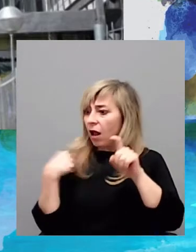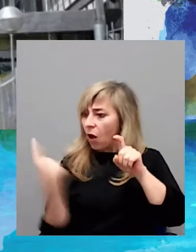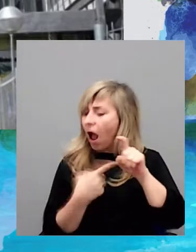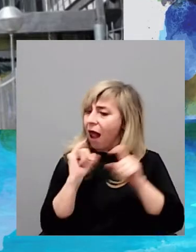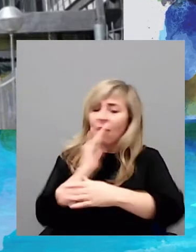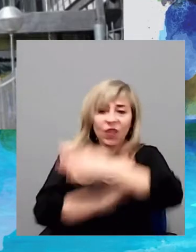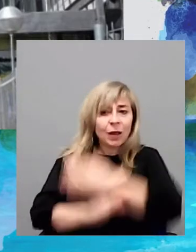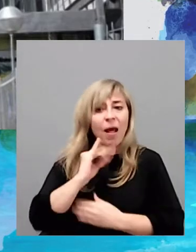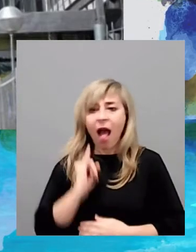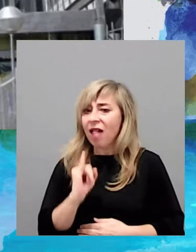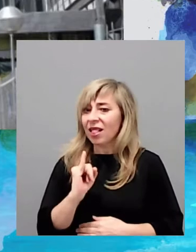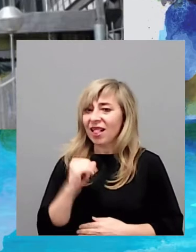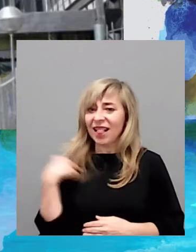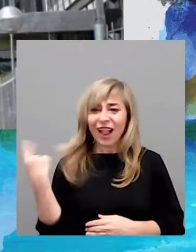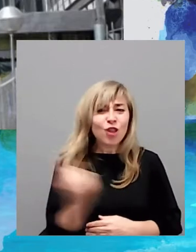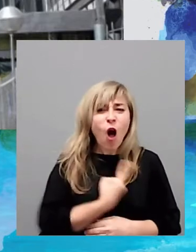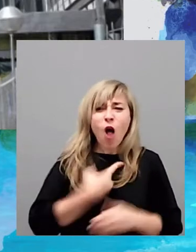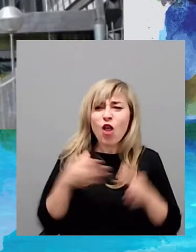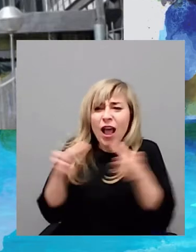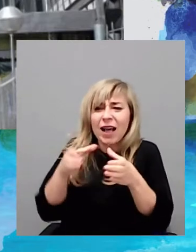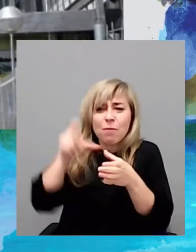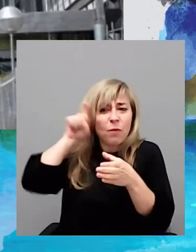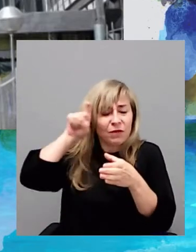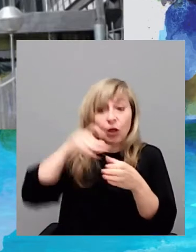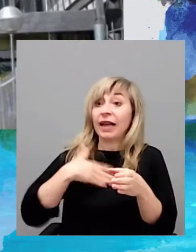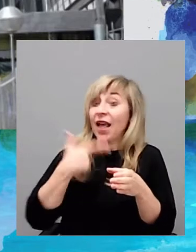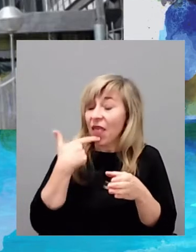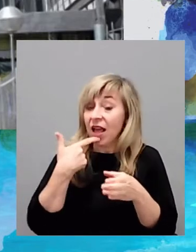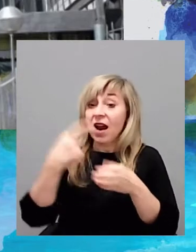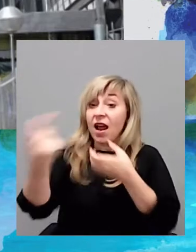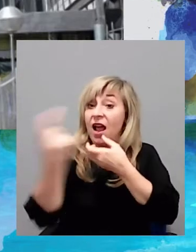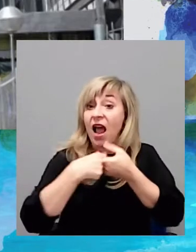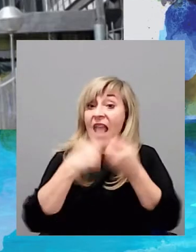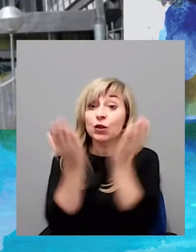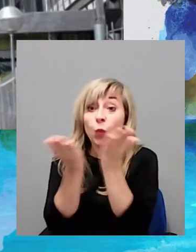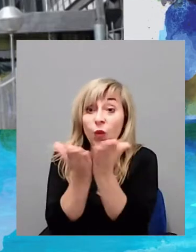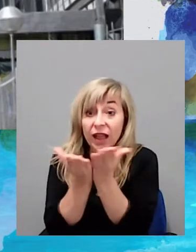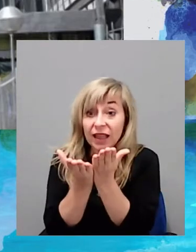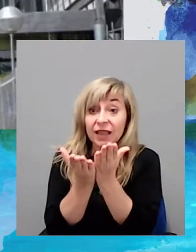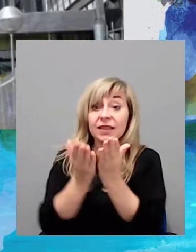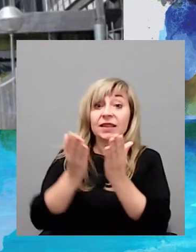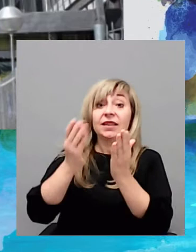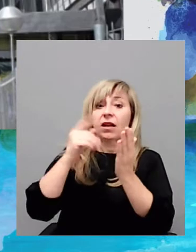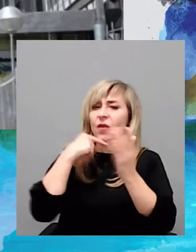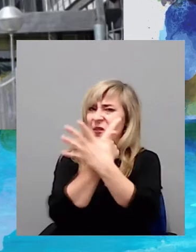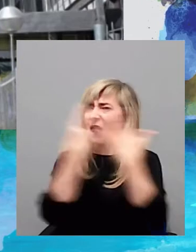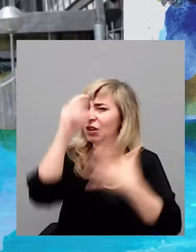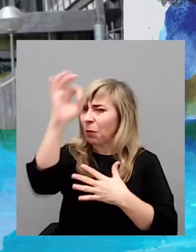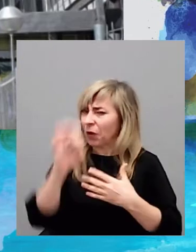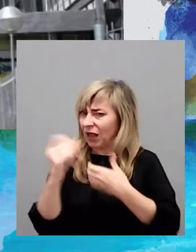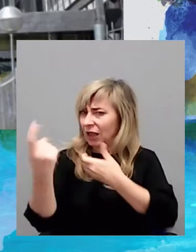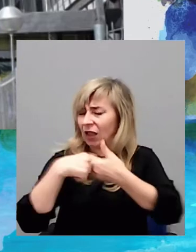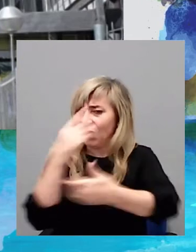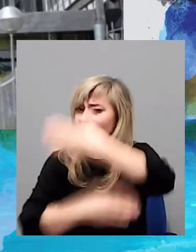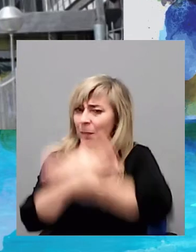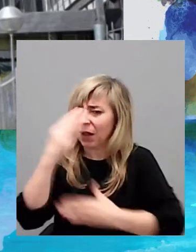in diversity. From the point of view of those that study in the course, approximately 16% do have a disability, and